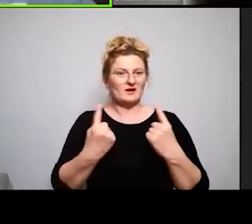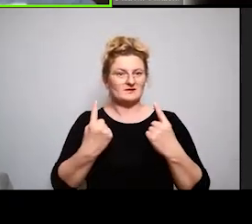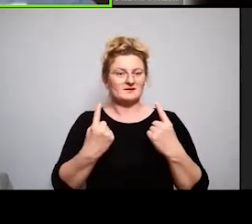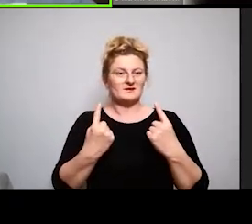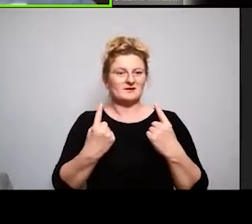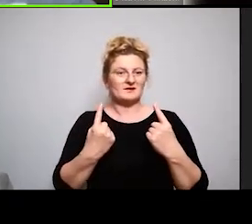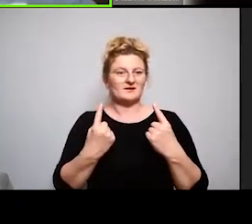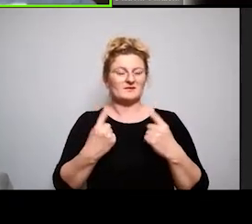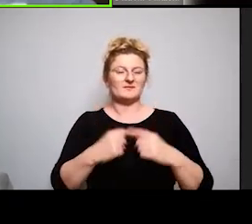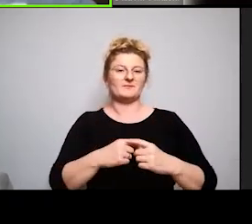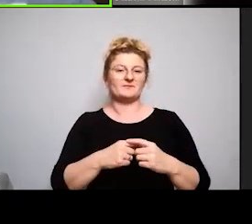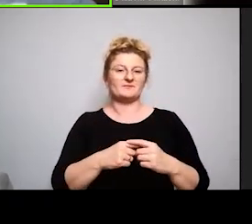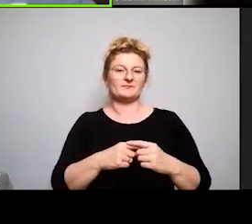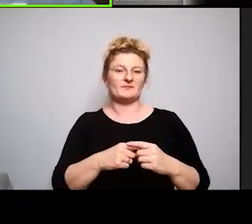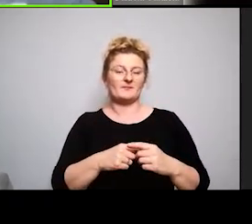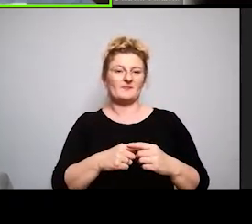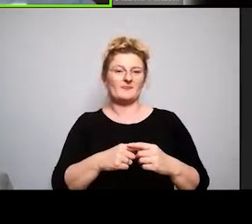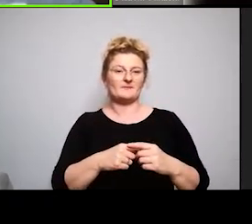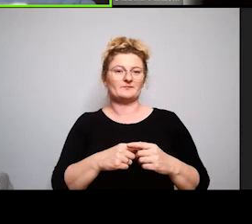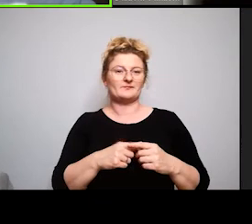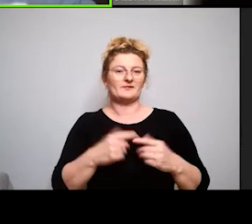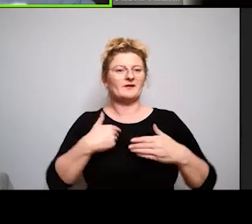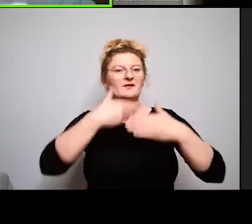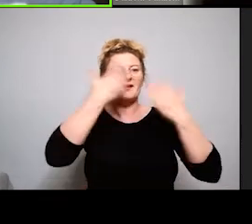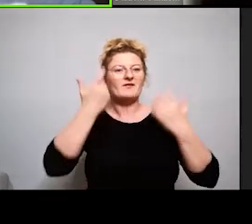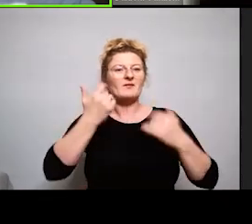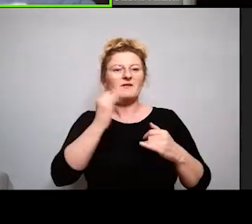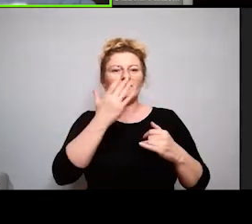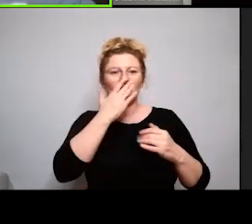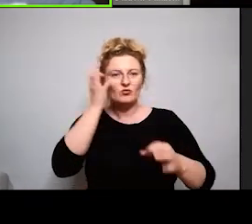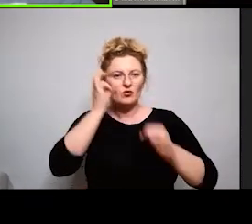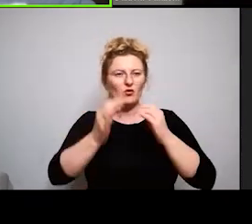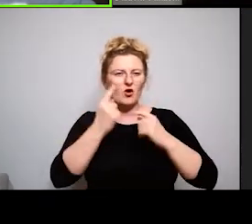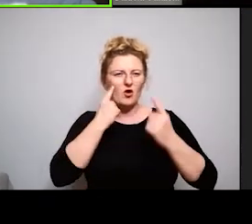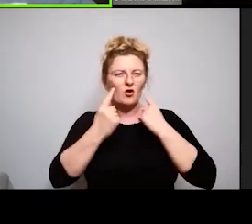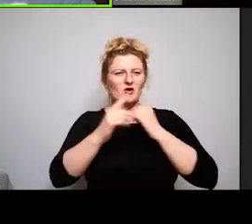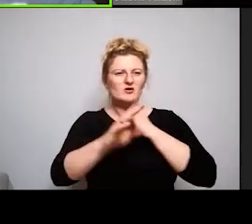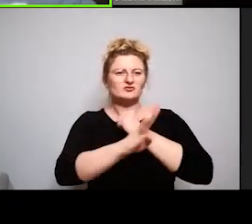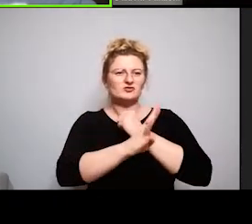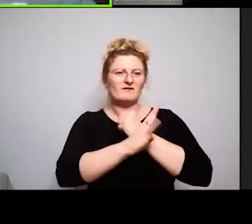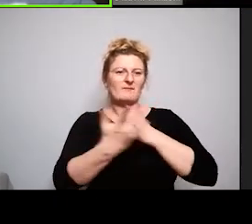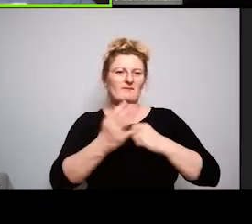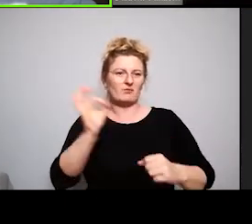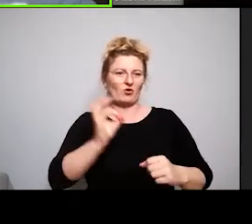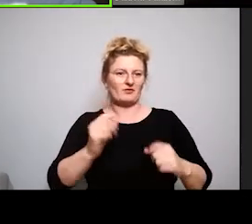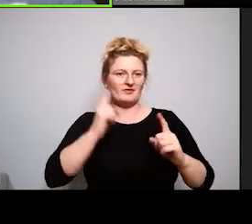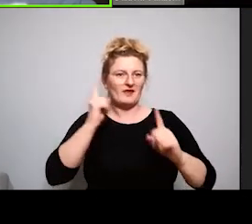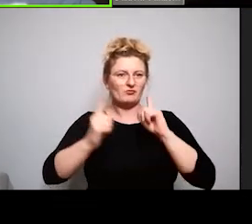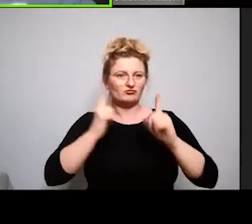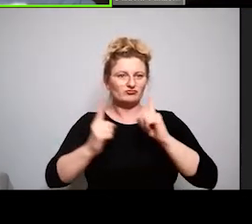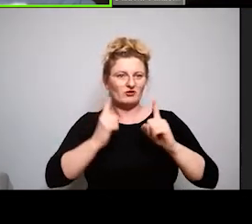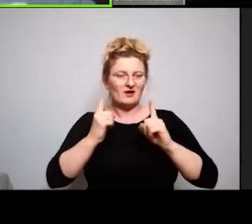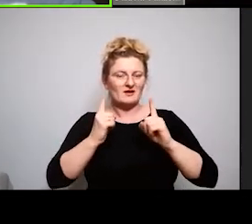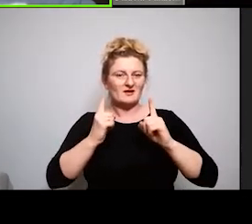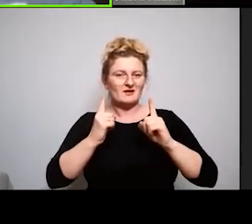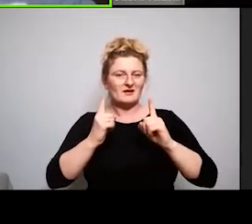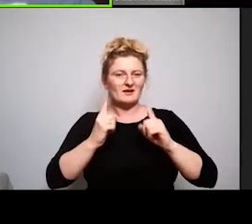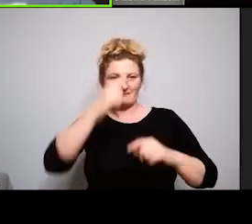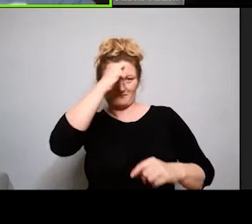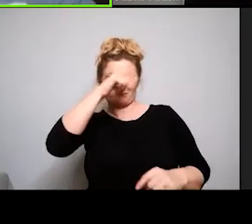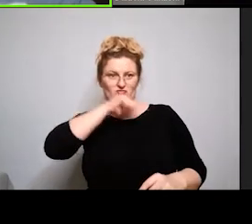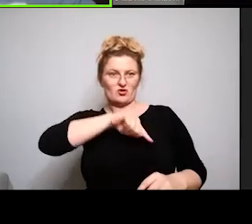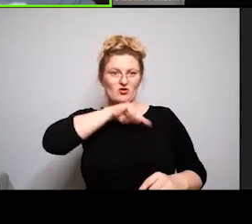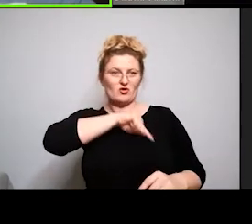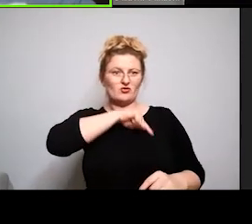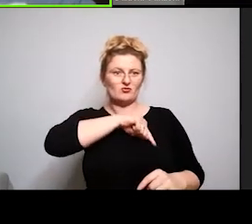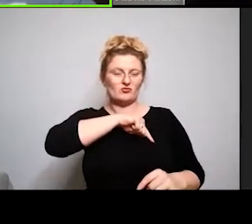exact metrics, but probably 95% of teachers and psychologists